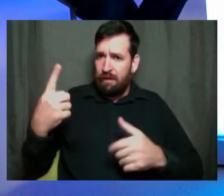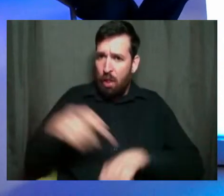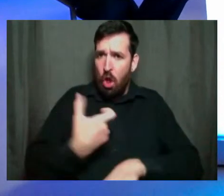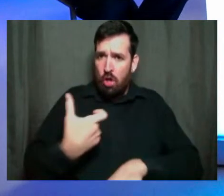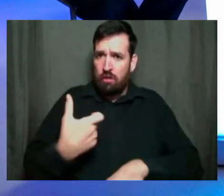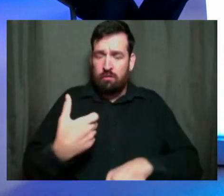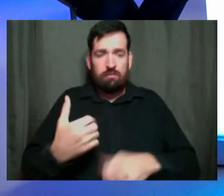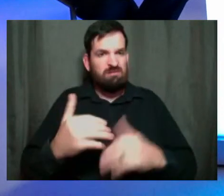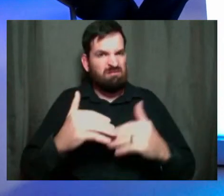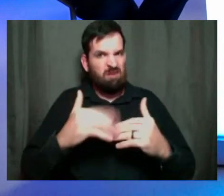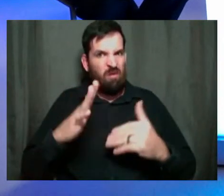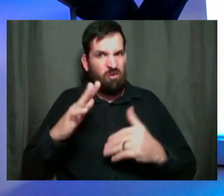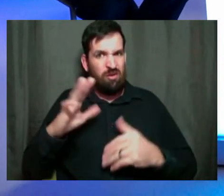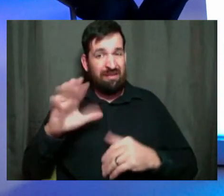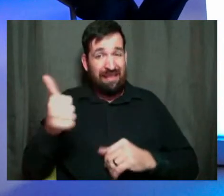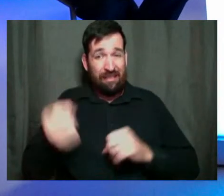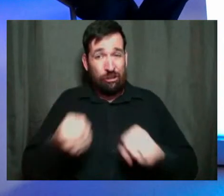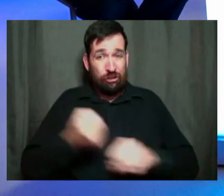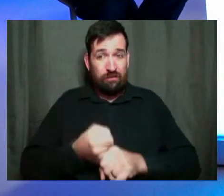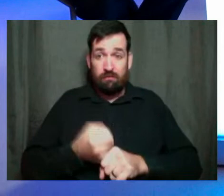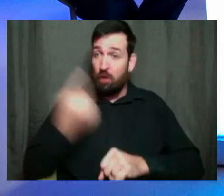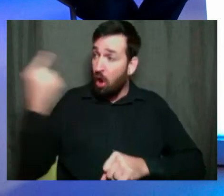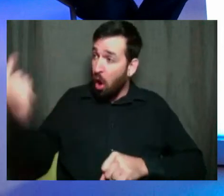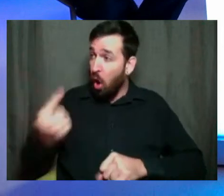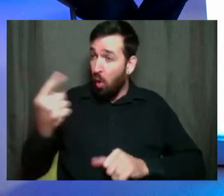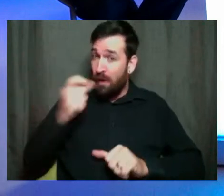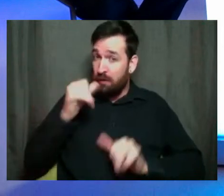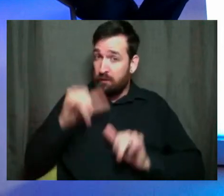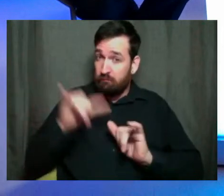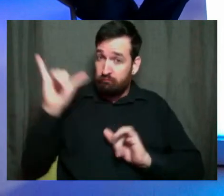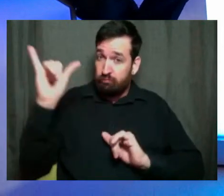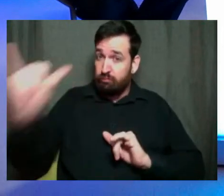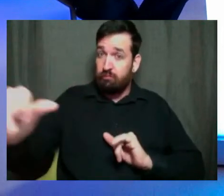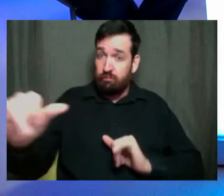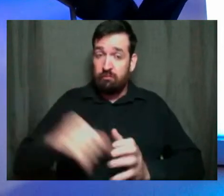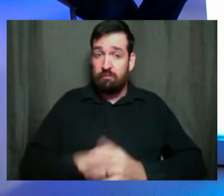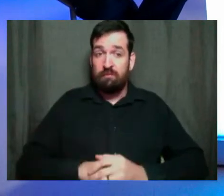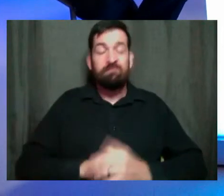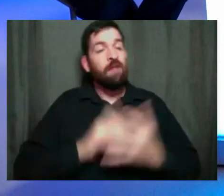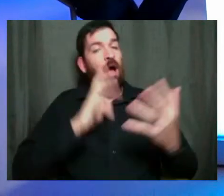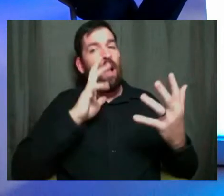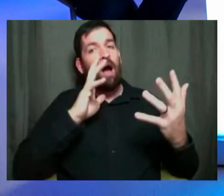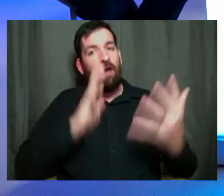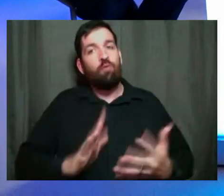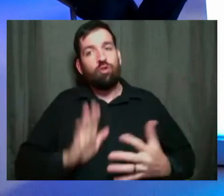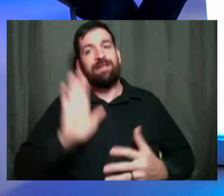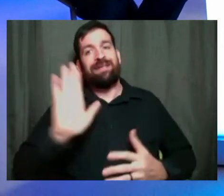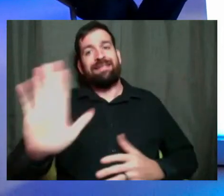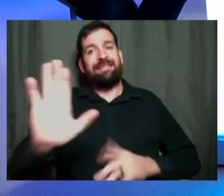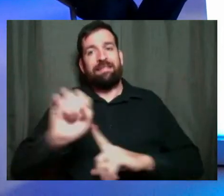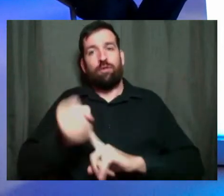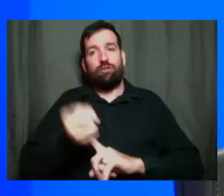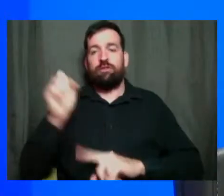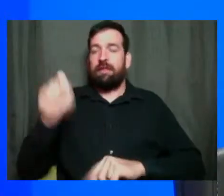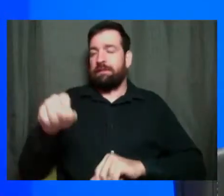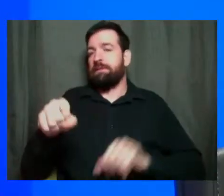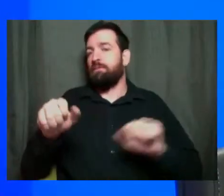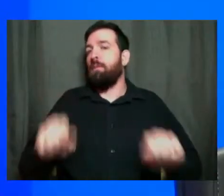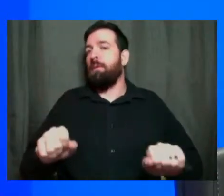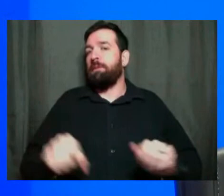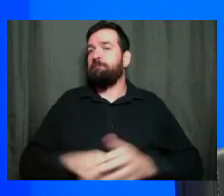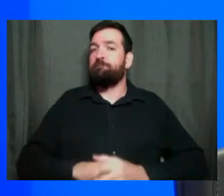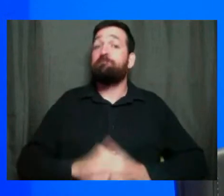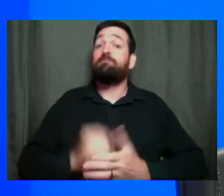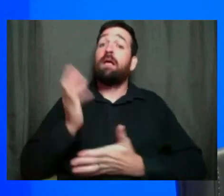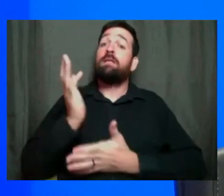least, 10, yeah. 12 years And will you also. always need it? I And assume, unfortunately, unless his he's gonna cure situation, me. very likely, what you do have patients that, maybe lose